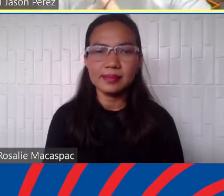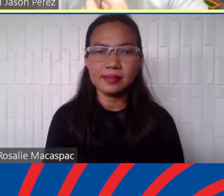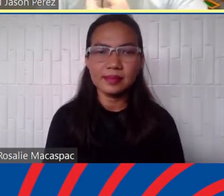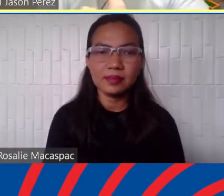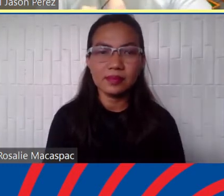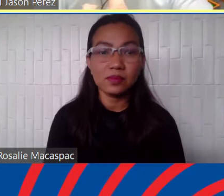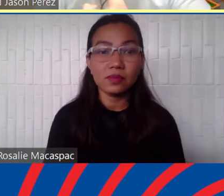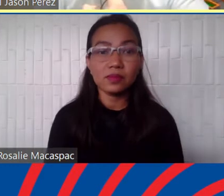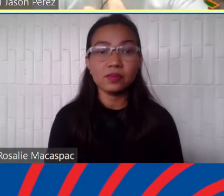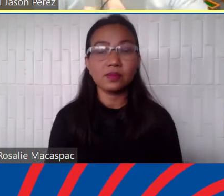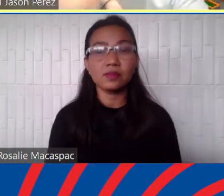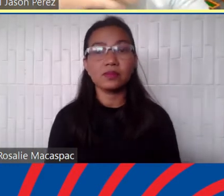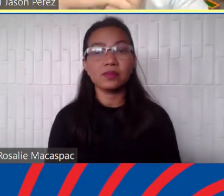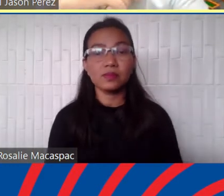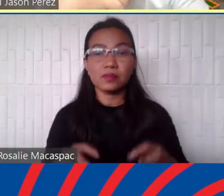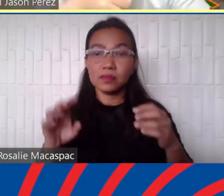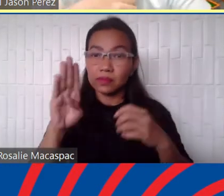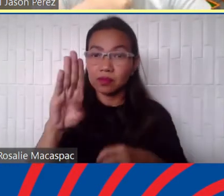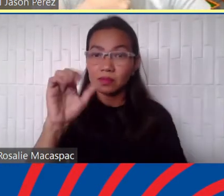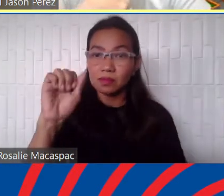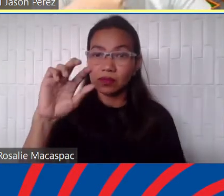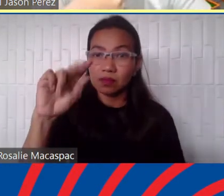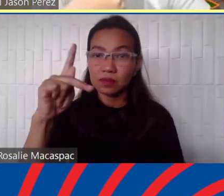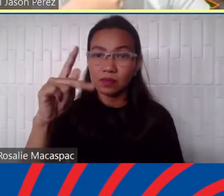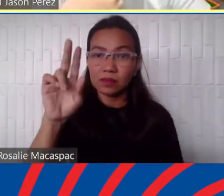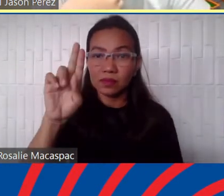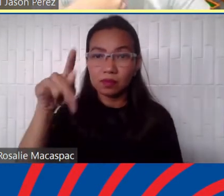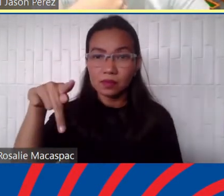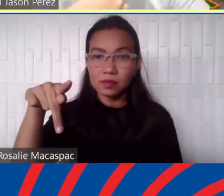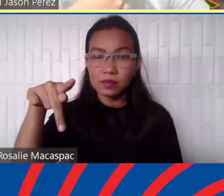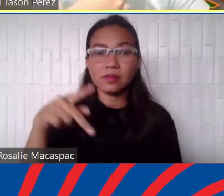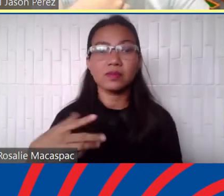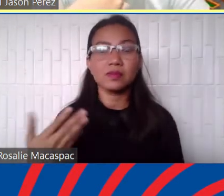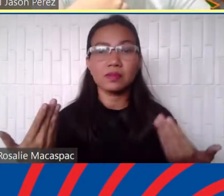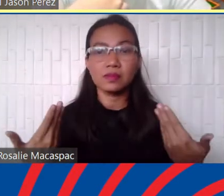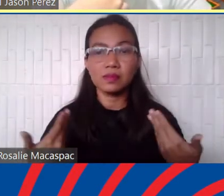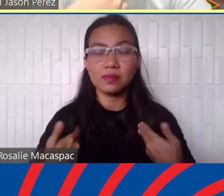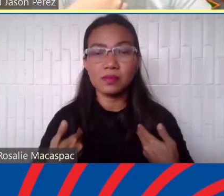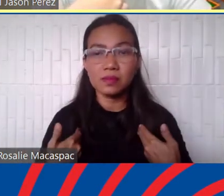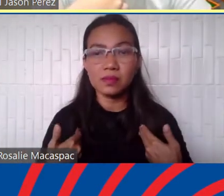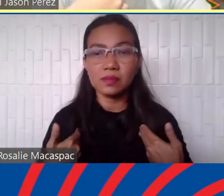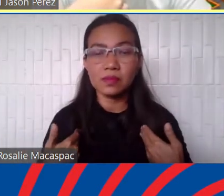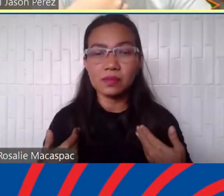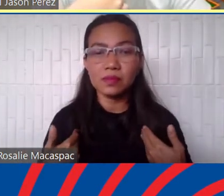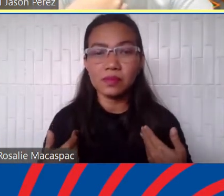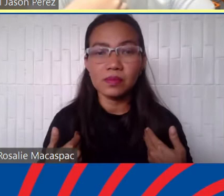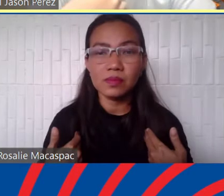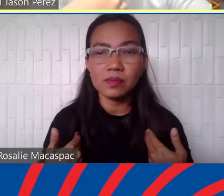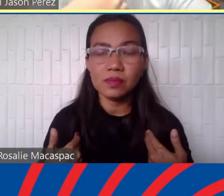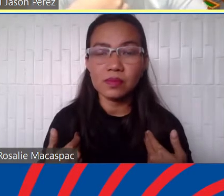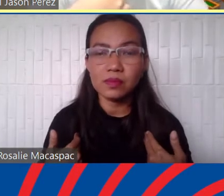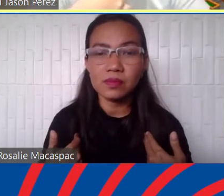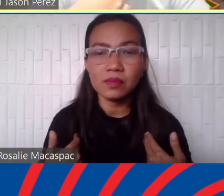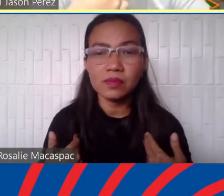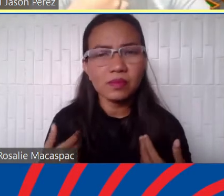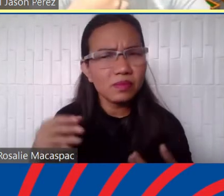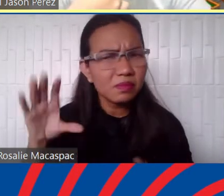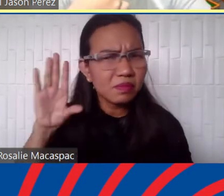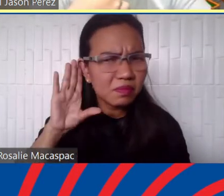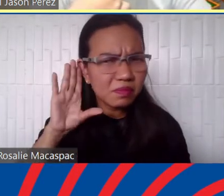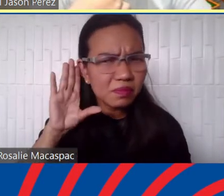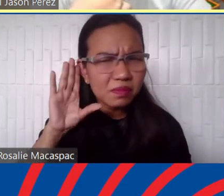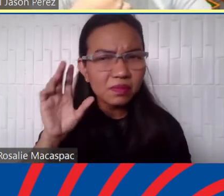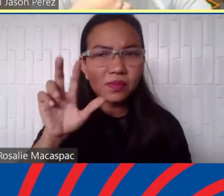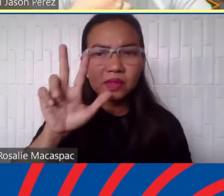So in terms of backup, there is a uh, rule of thumb. I don't know if you've heard of it, the